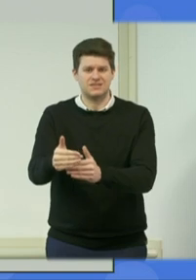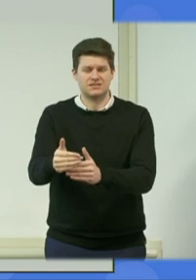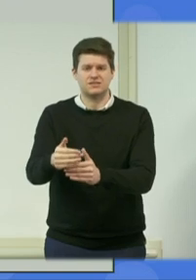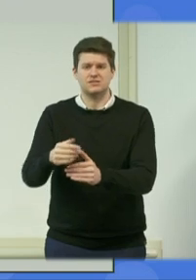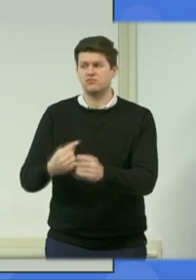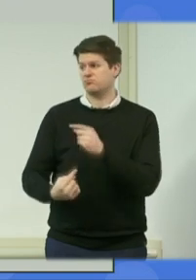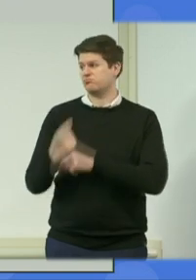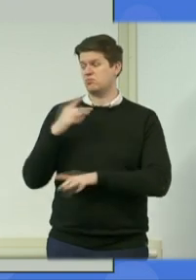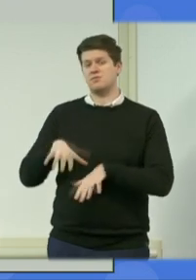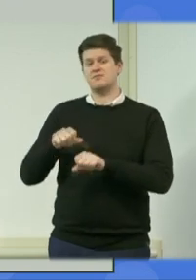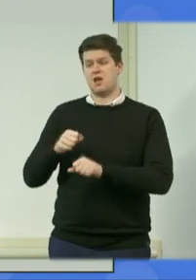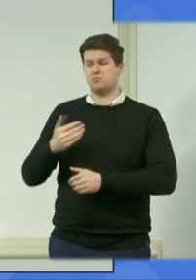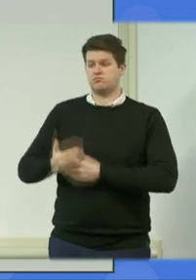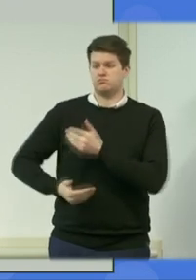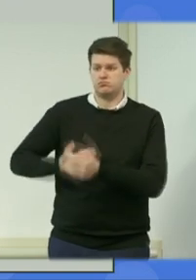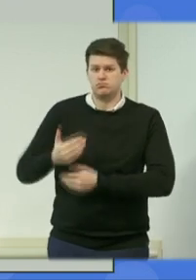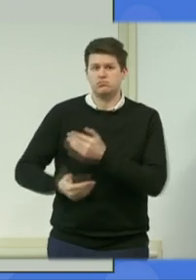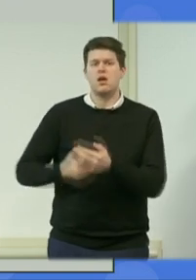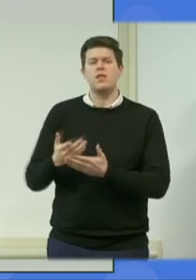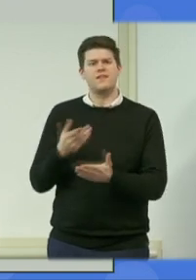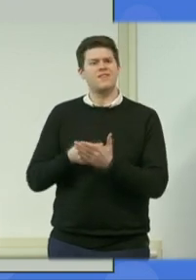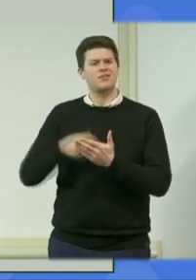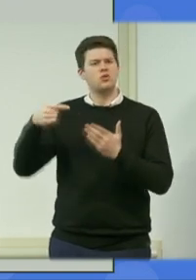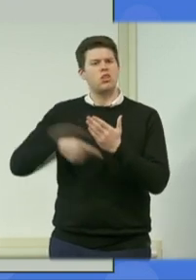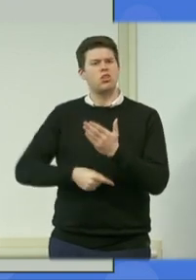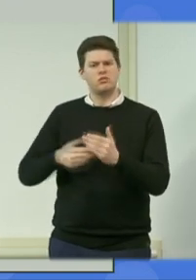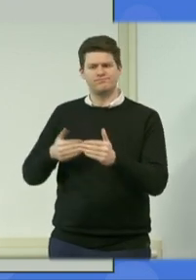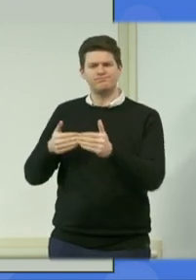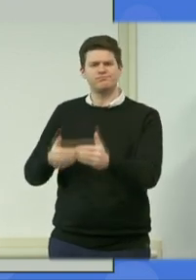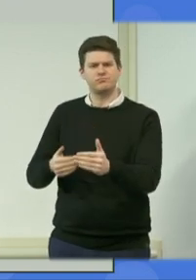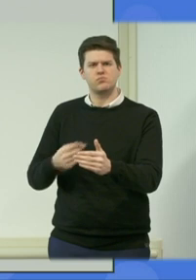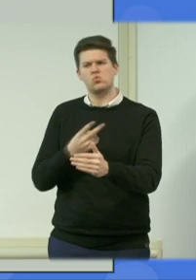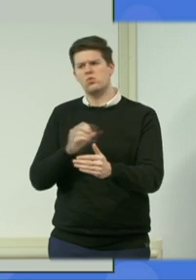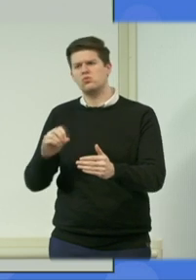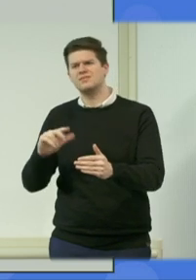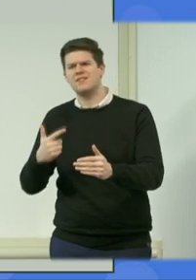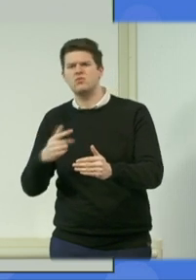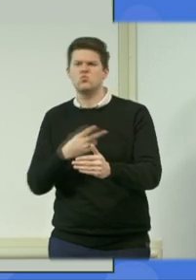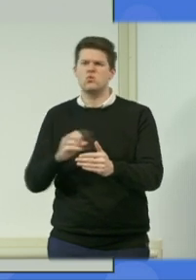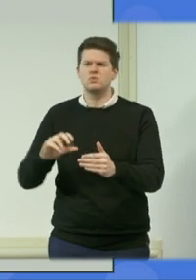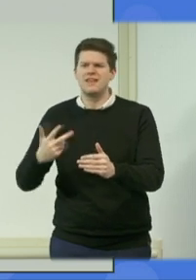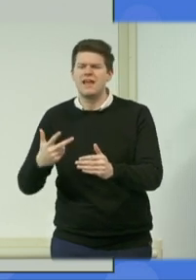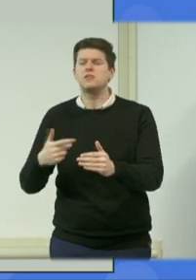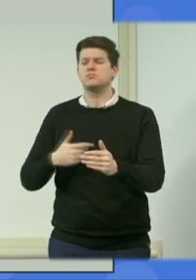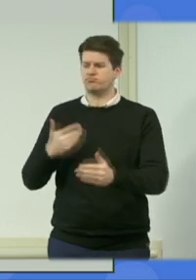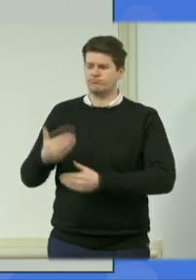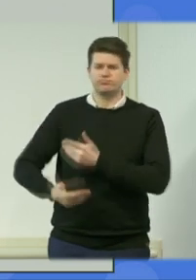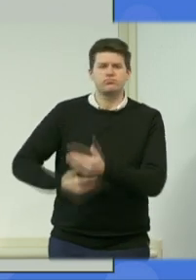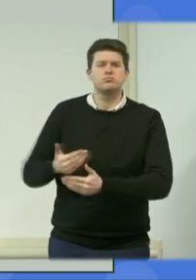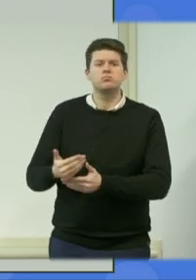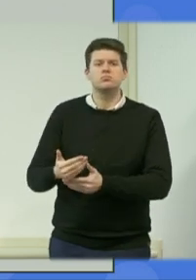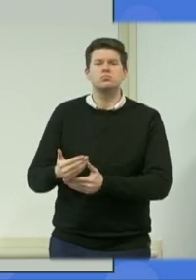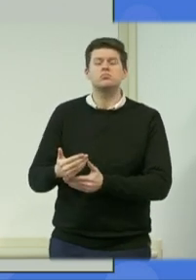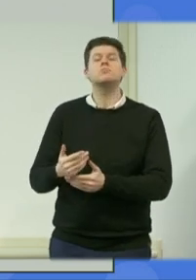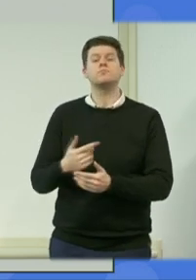about 2007-08, the job of the Parliament was to spend the money and actually spend increasing amounts of money. So when the budget came through